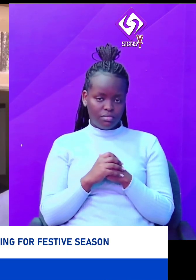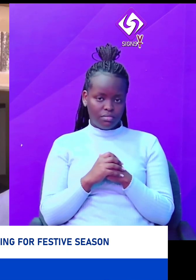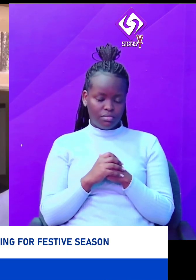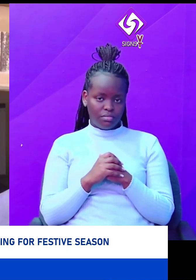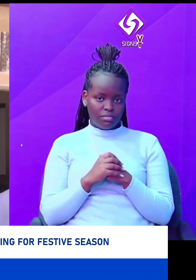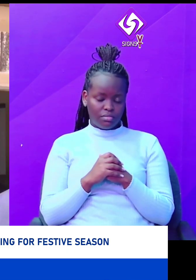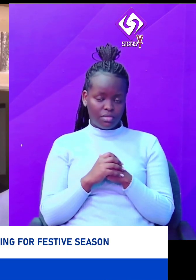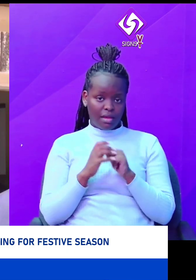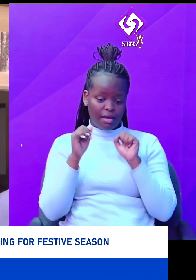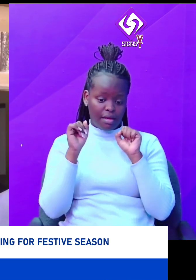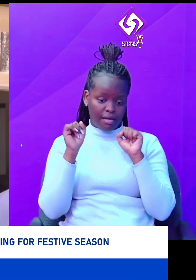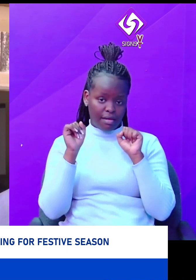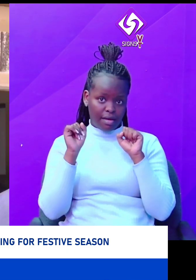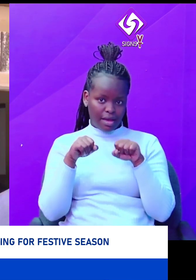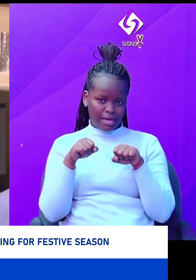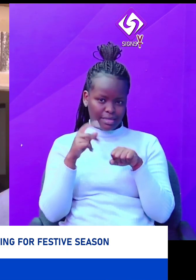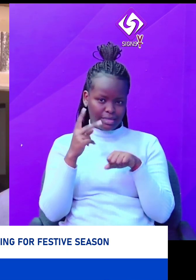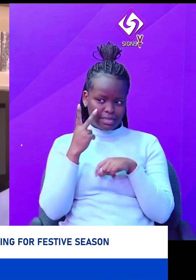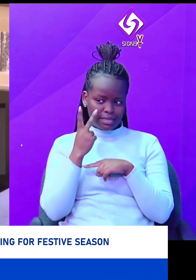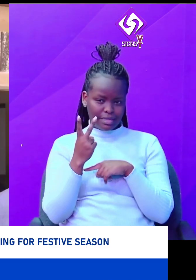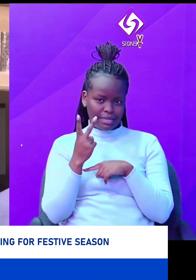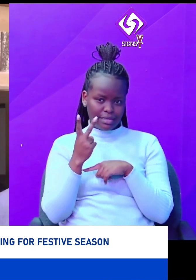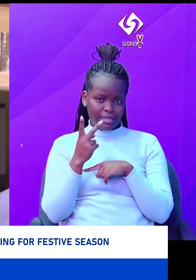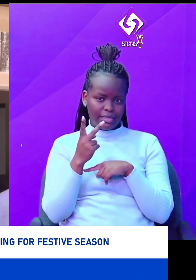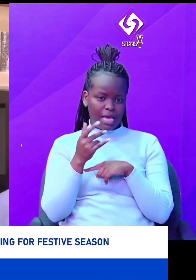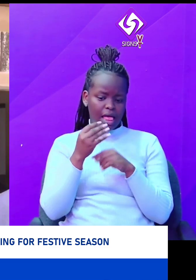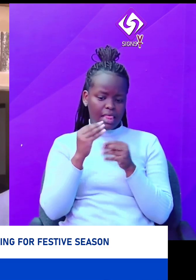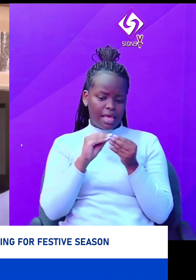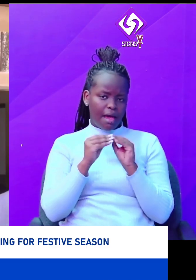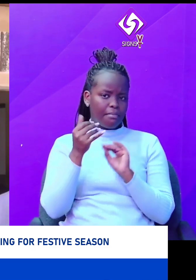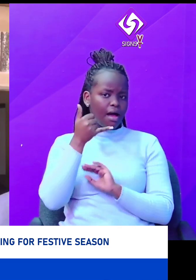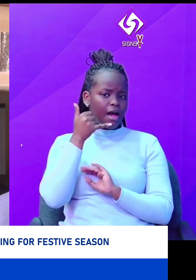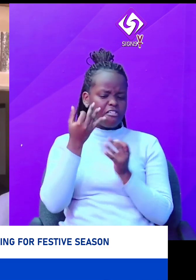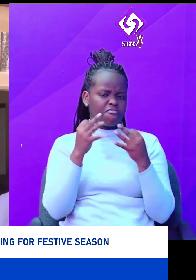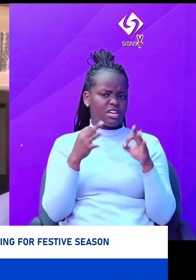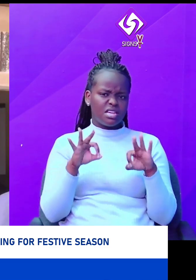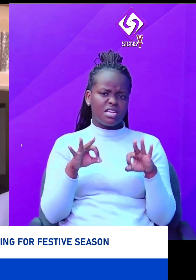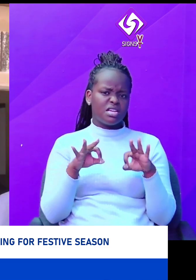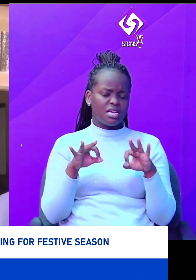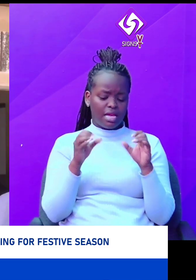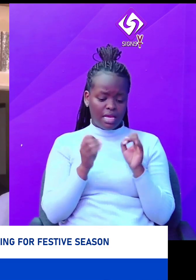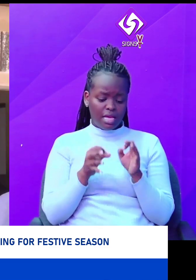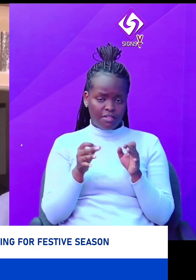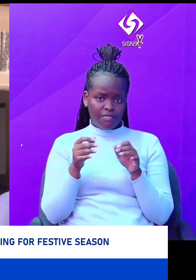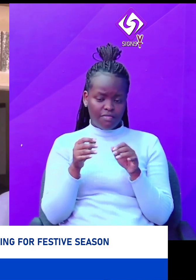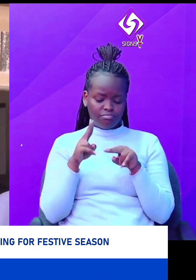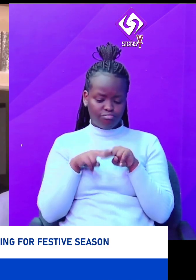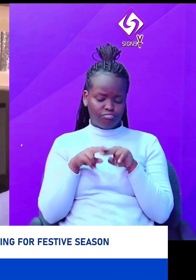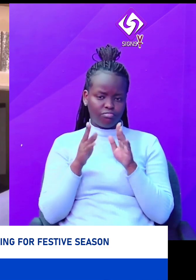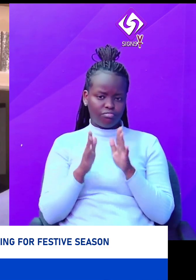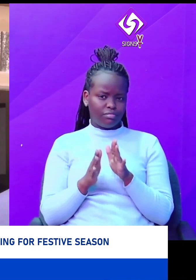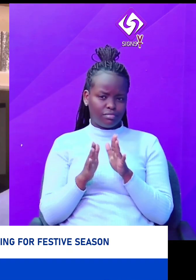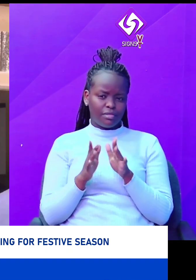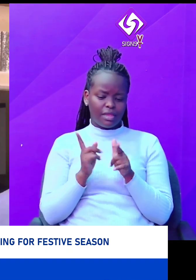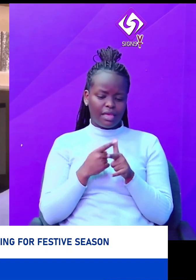would be able to see the toll-free number. They can, even if it's a passenger seated and the vehicle is